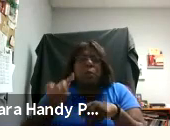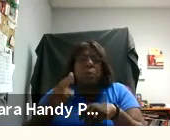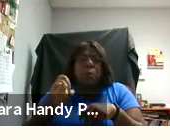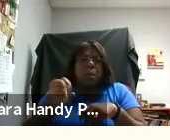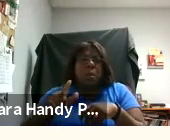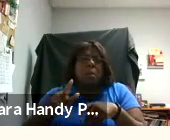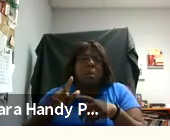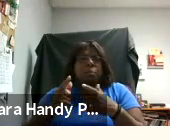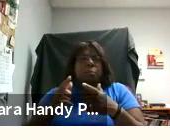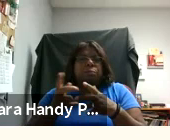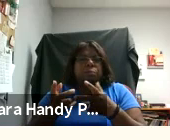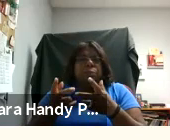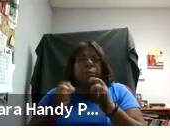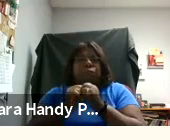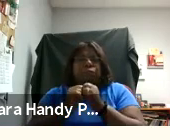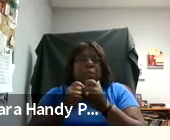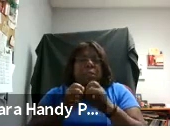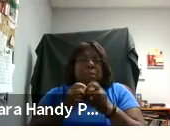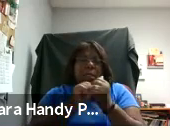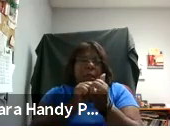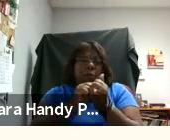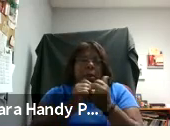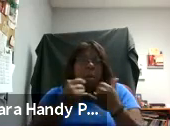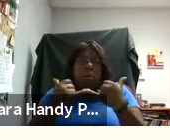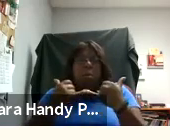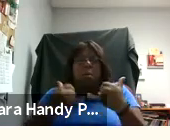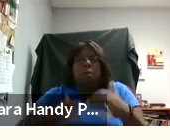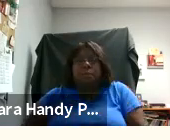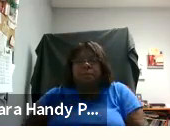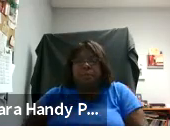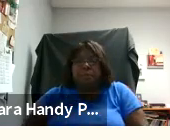like 76. But thank you. I will update that number.